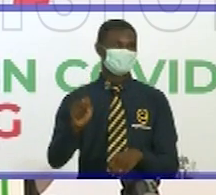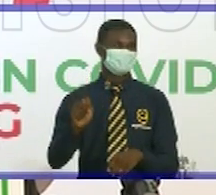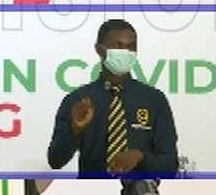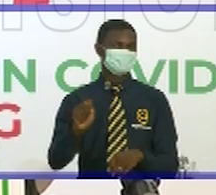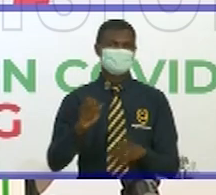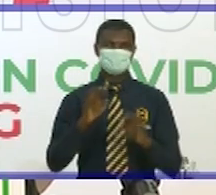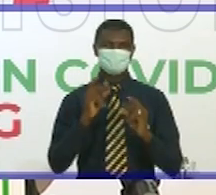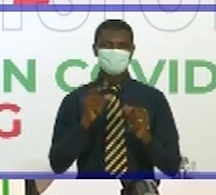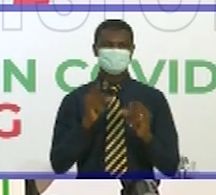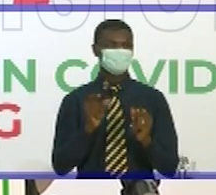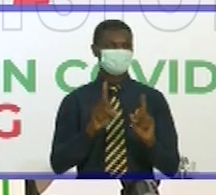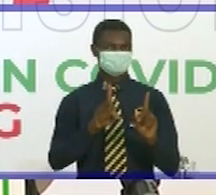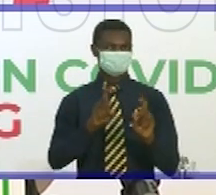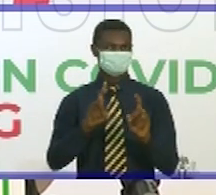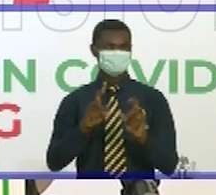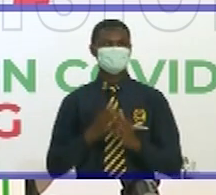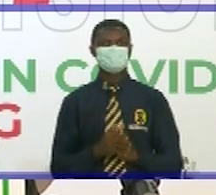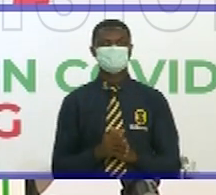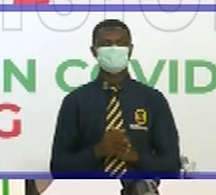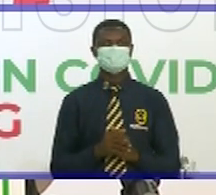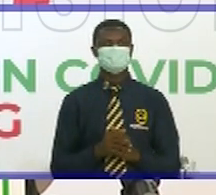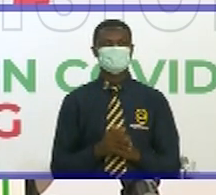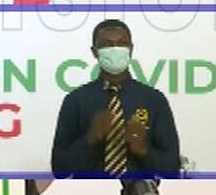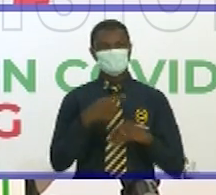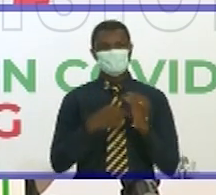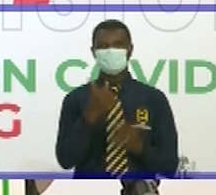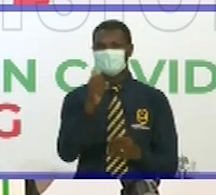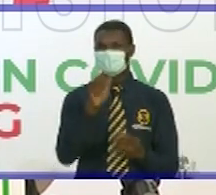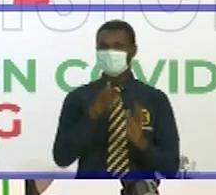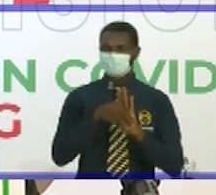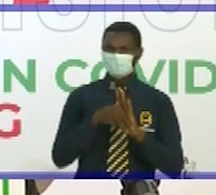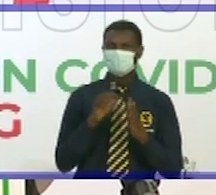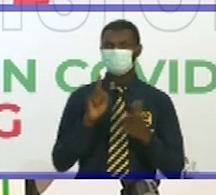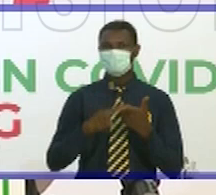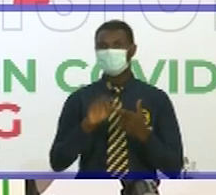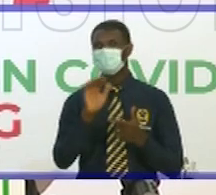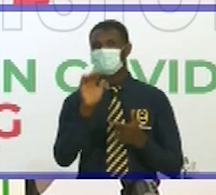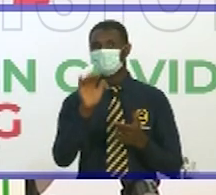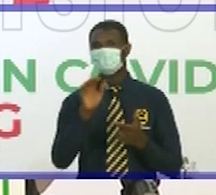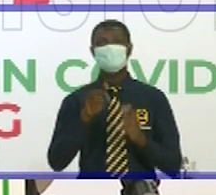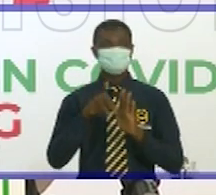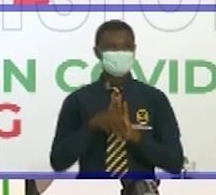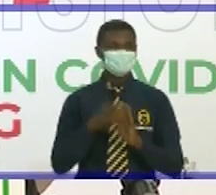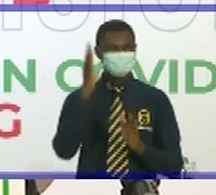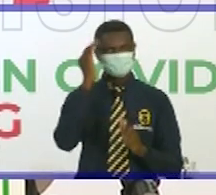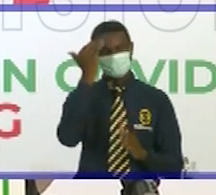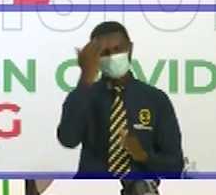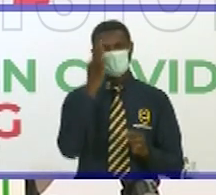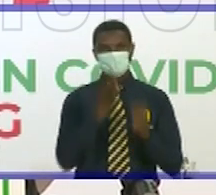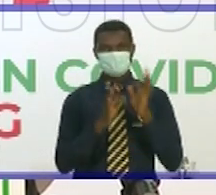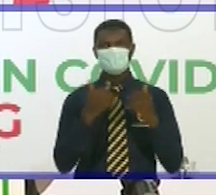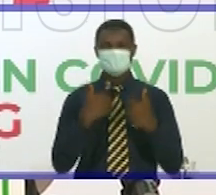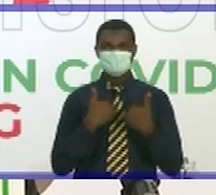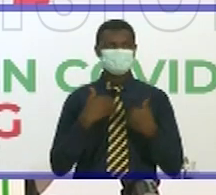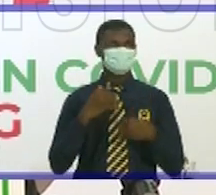set tori pe laarin iseju mewa si medogun ka le fi mo iyan mi pe eniyan a ni